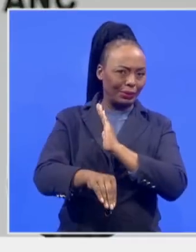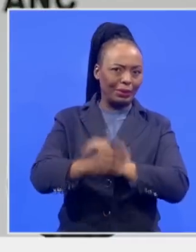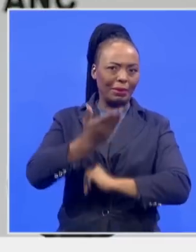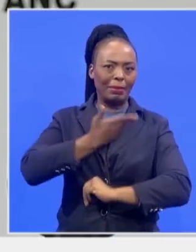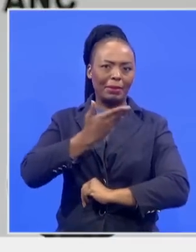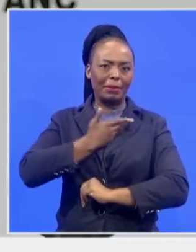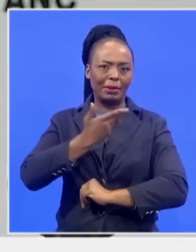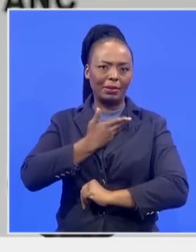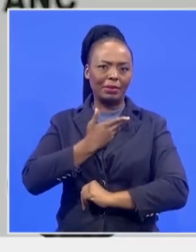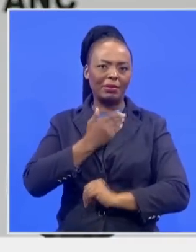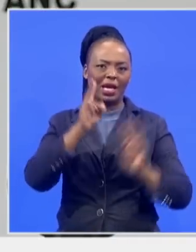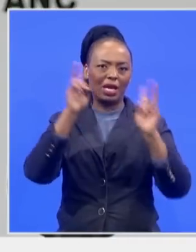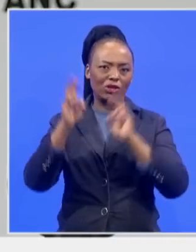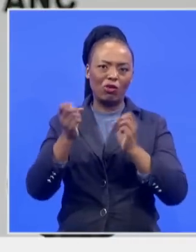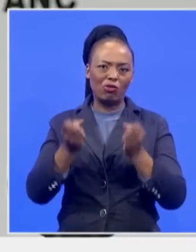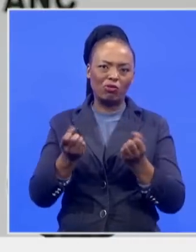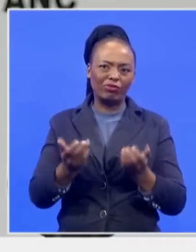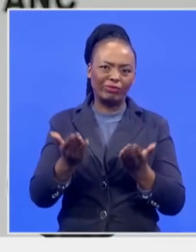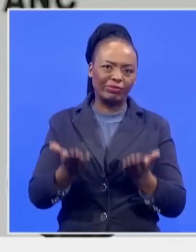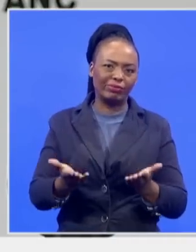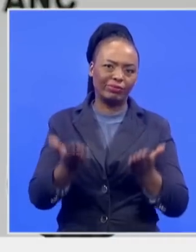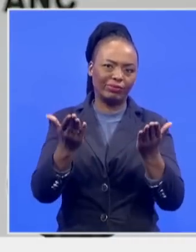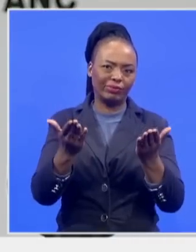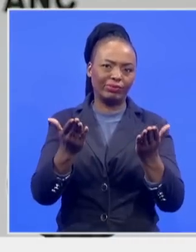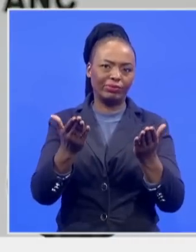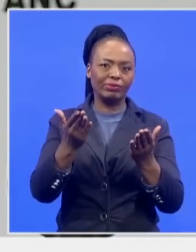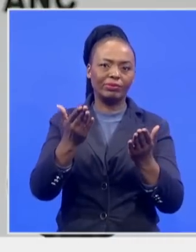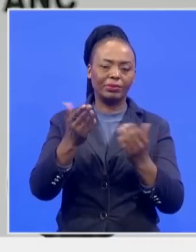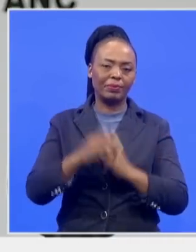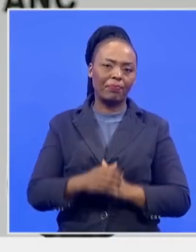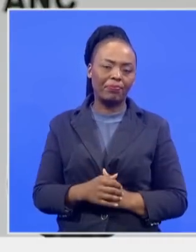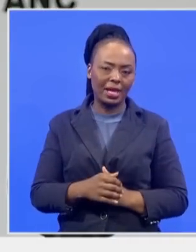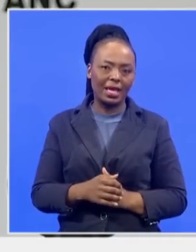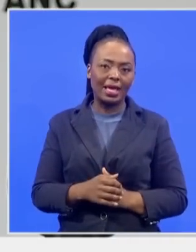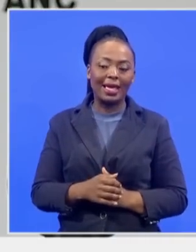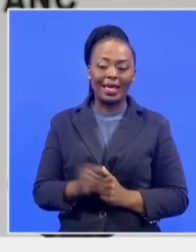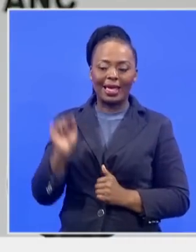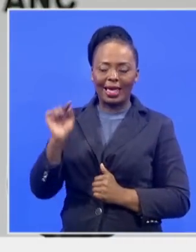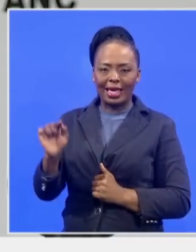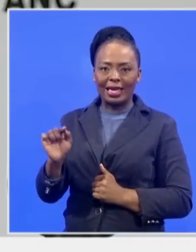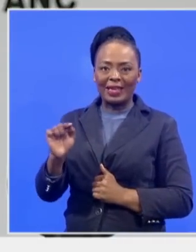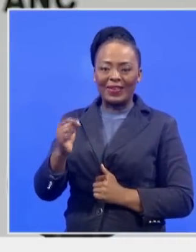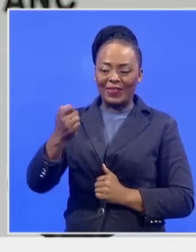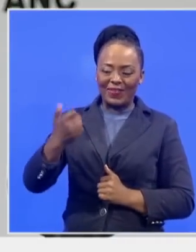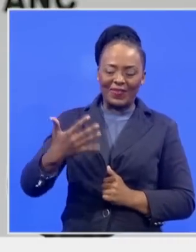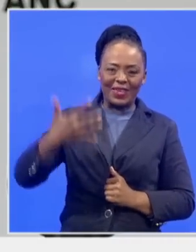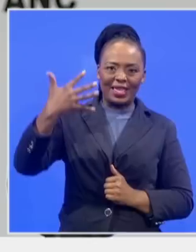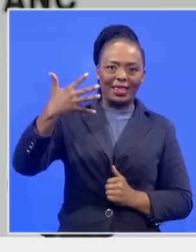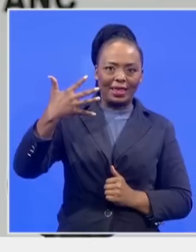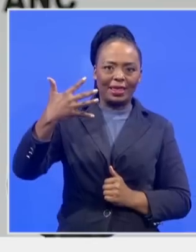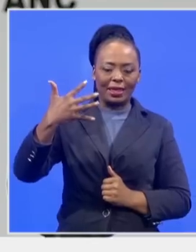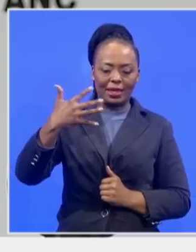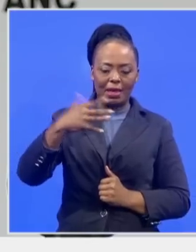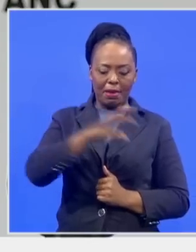state of affairs. Silias is now the 4th or the 5th mayor of